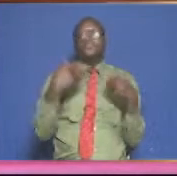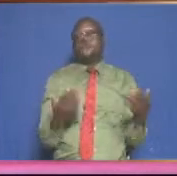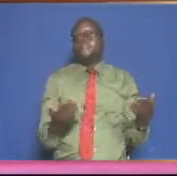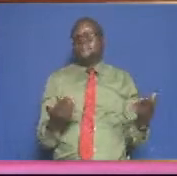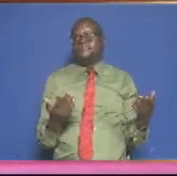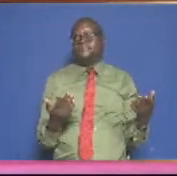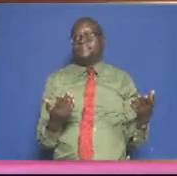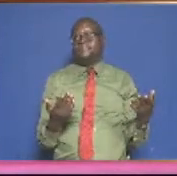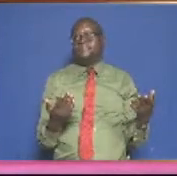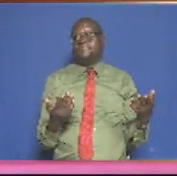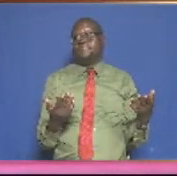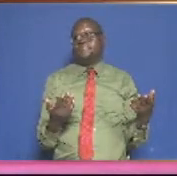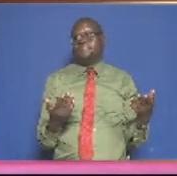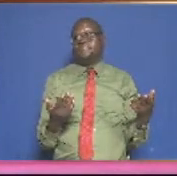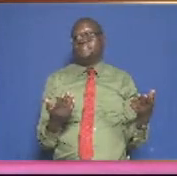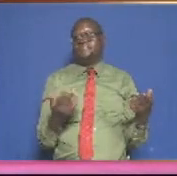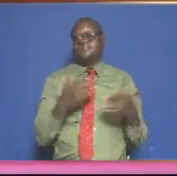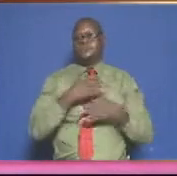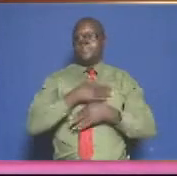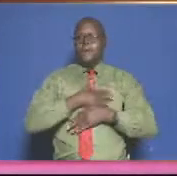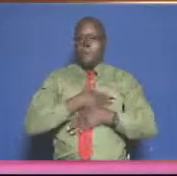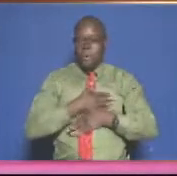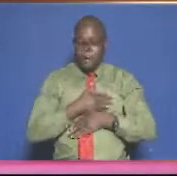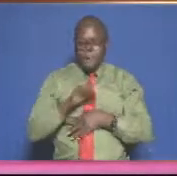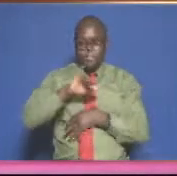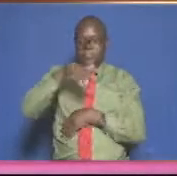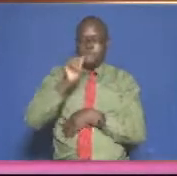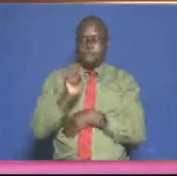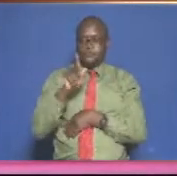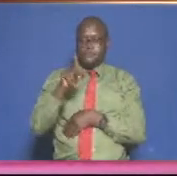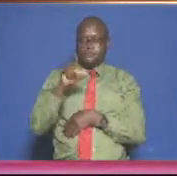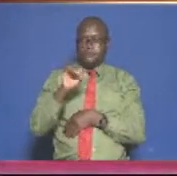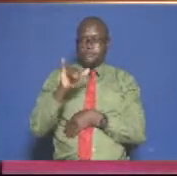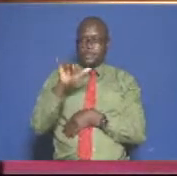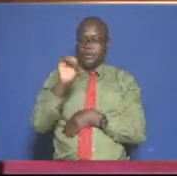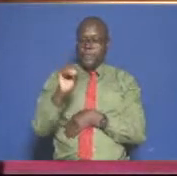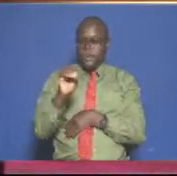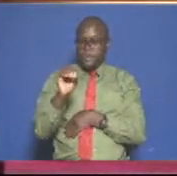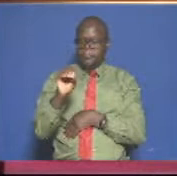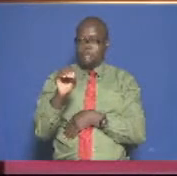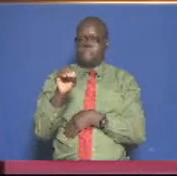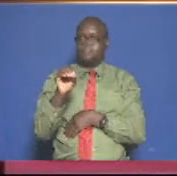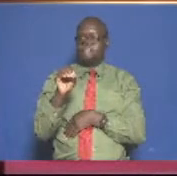about the Honorable Jakoyo Midio Aka Otada.